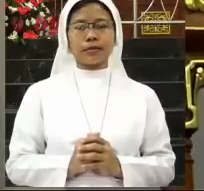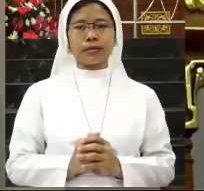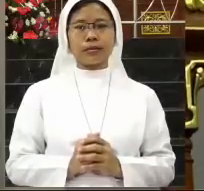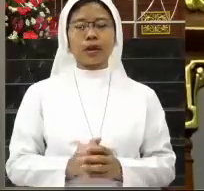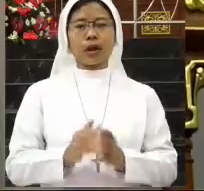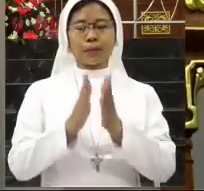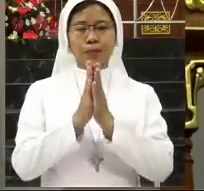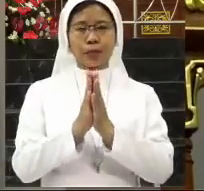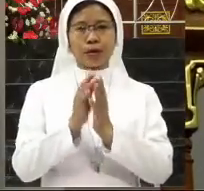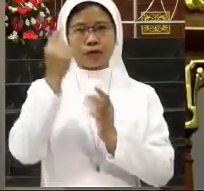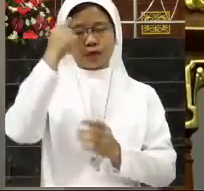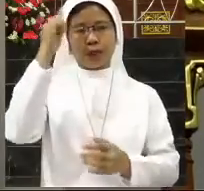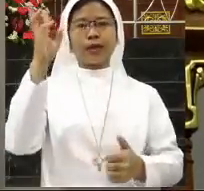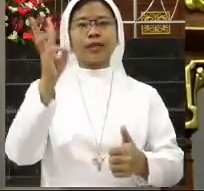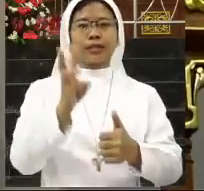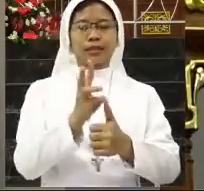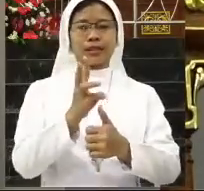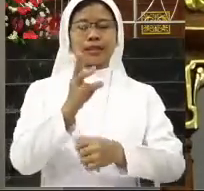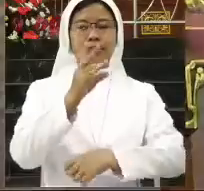Prayer for the sixth day.